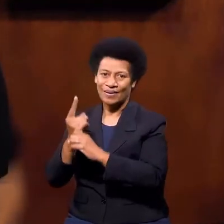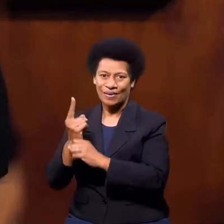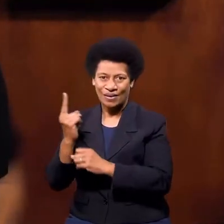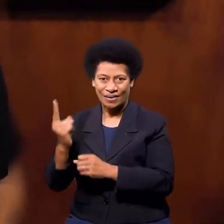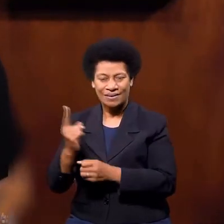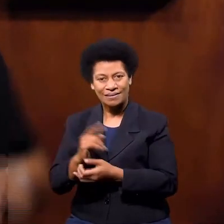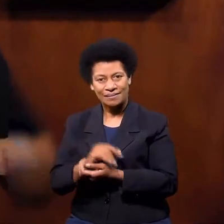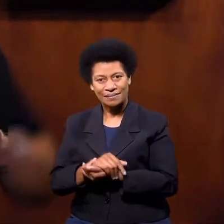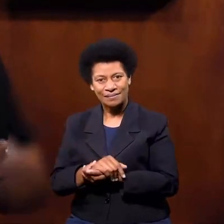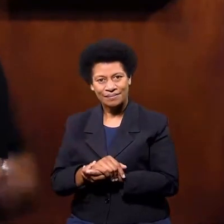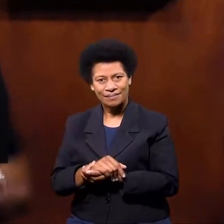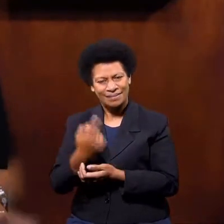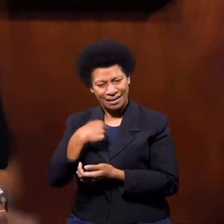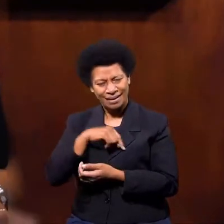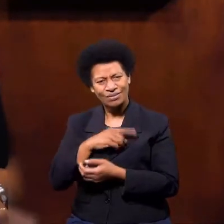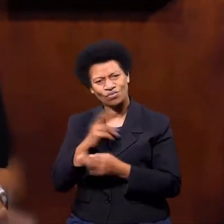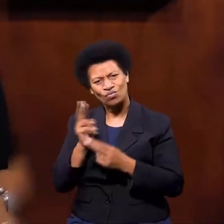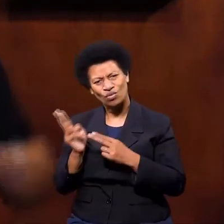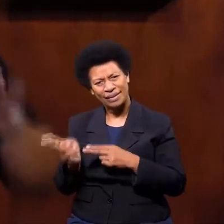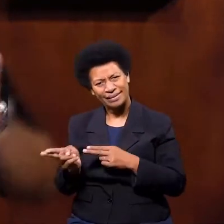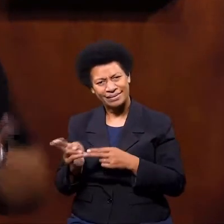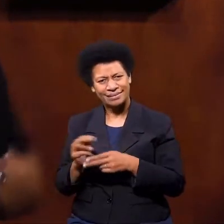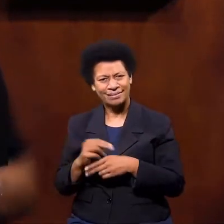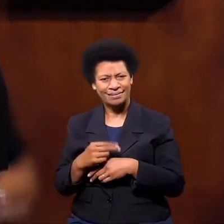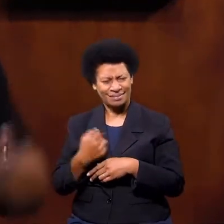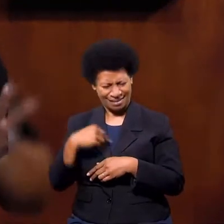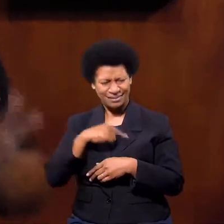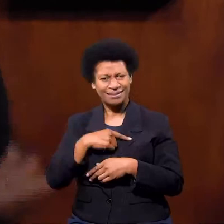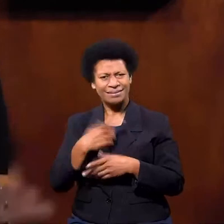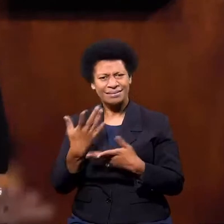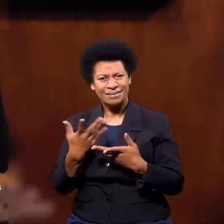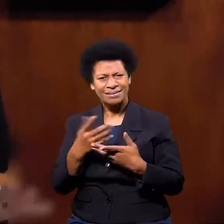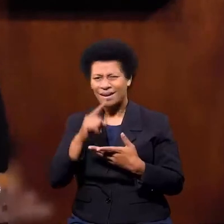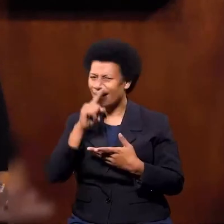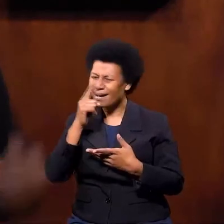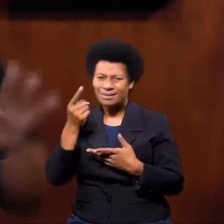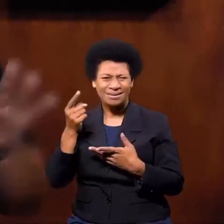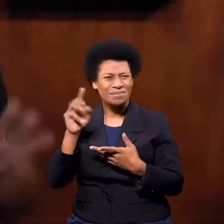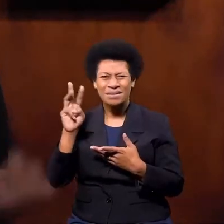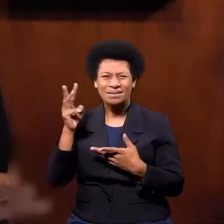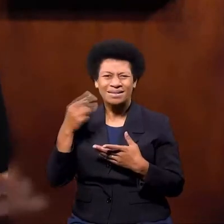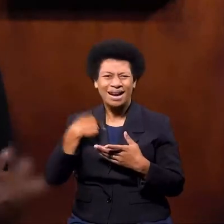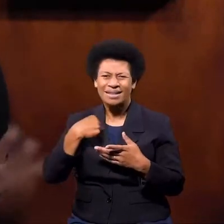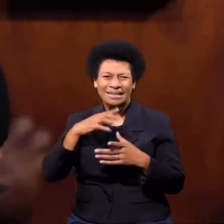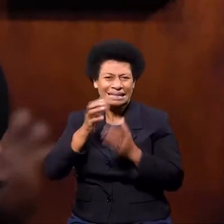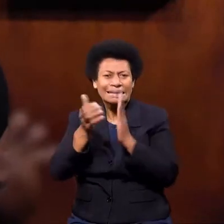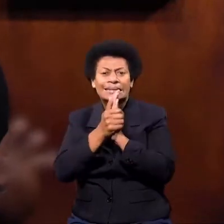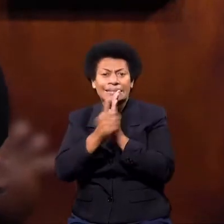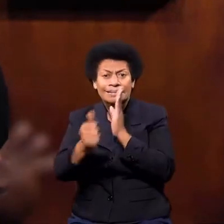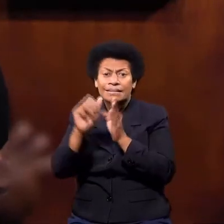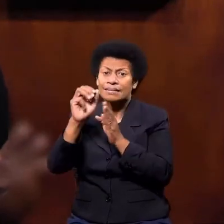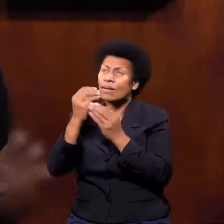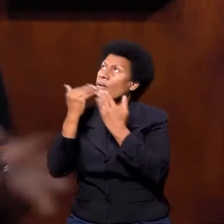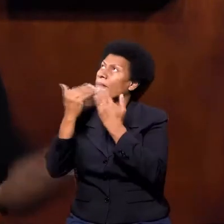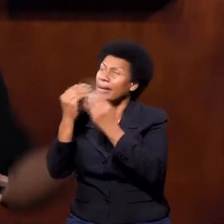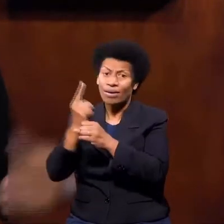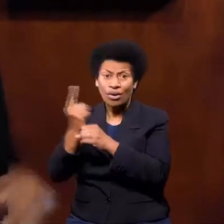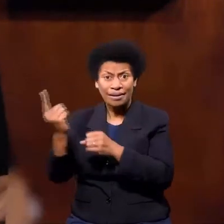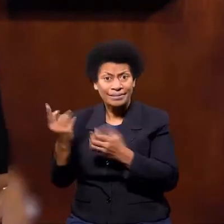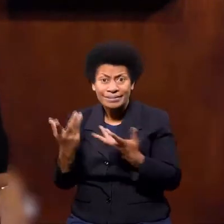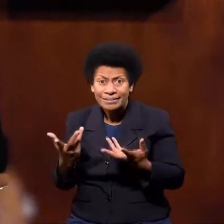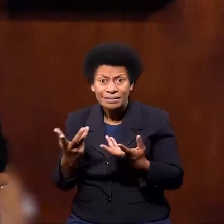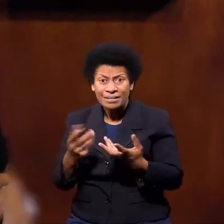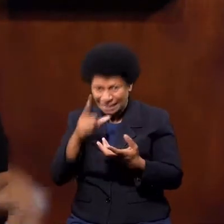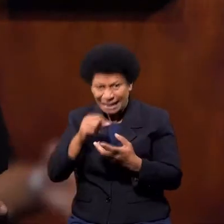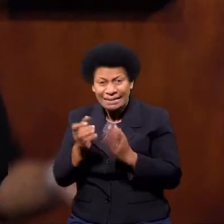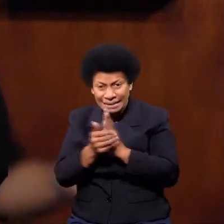earlier, viewers? We must just rest, because we cannot master the obedience that God needs us to have. I mean, you and I